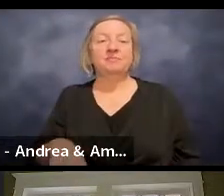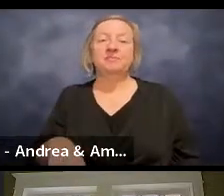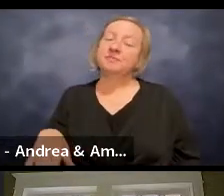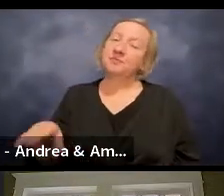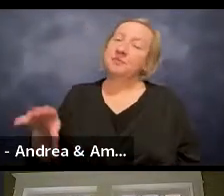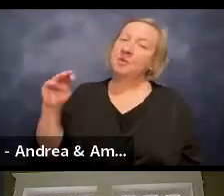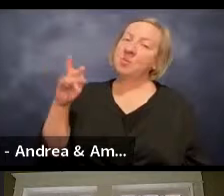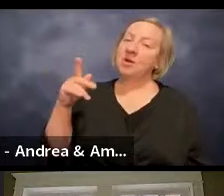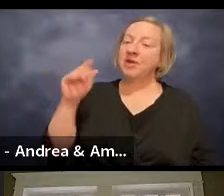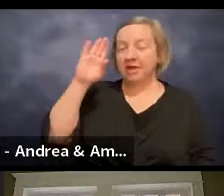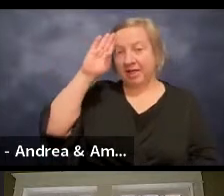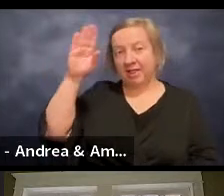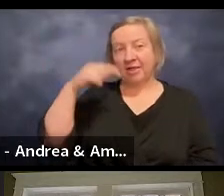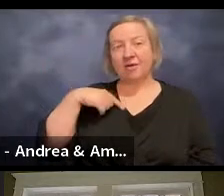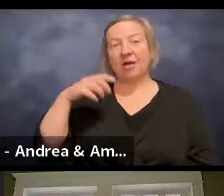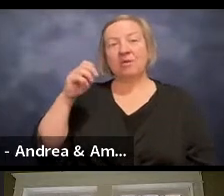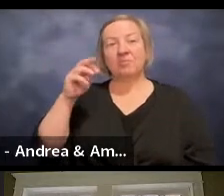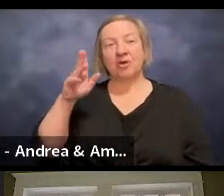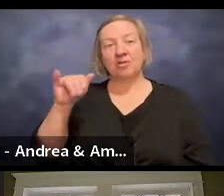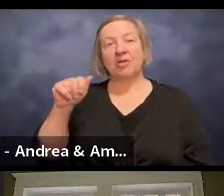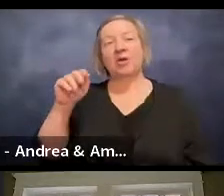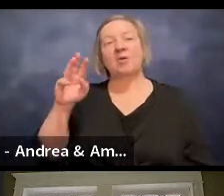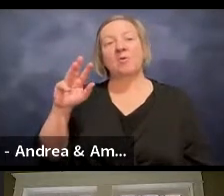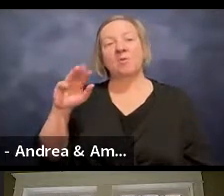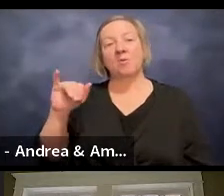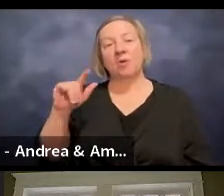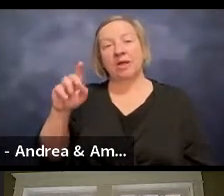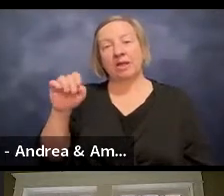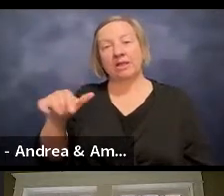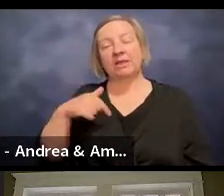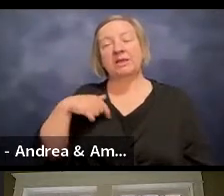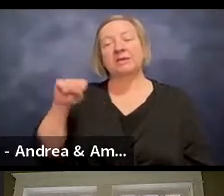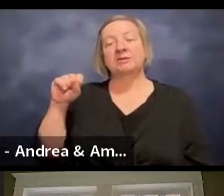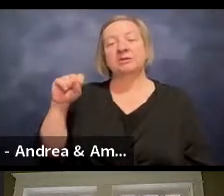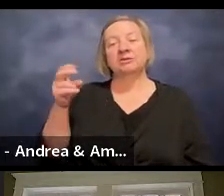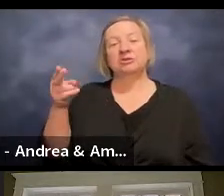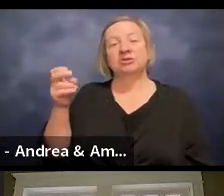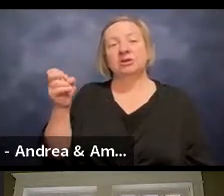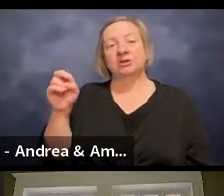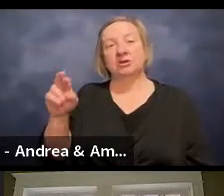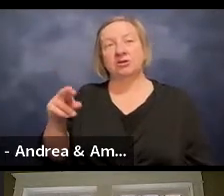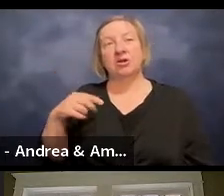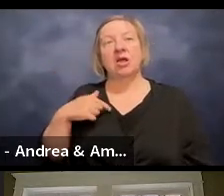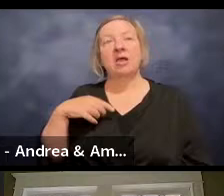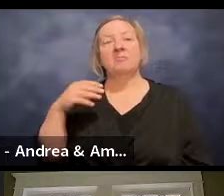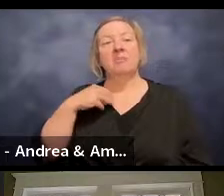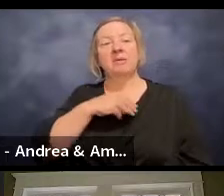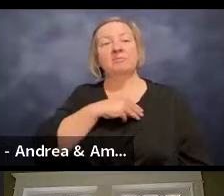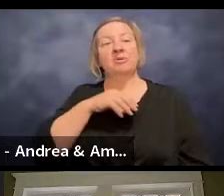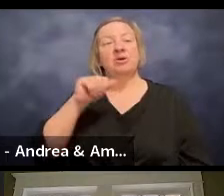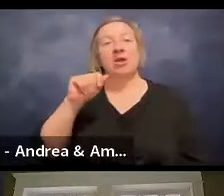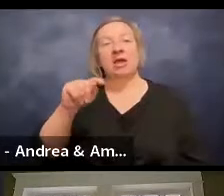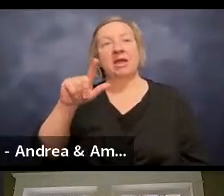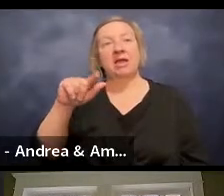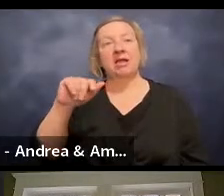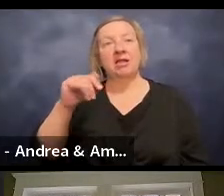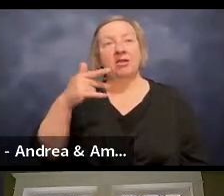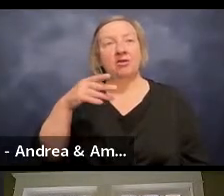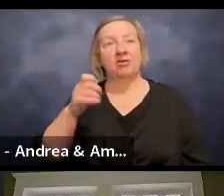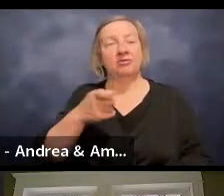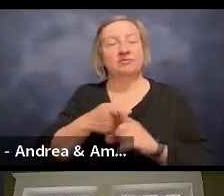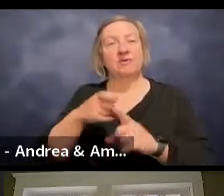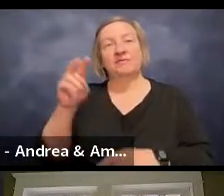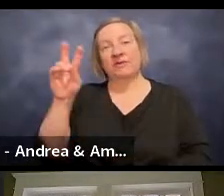Hi, I'm Martha Wiley, and my pronouns are she, her, and I am a member at large from Vancouver. I